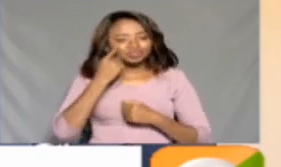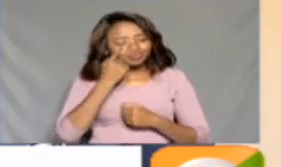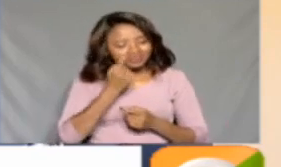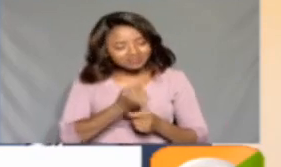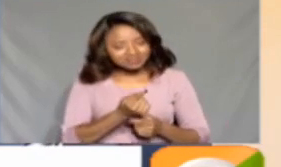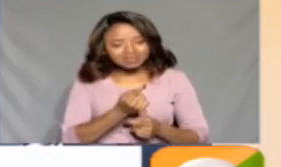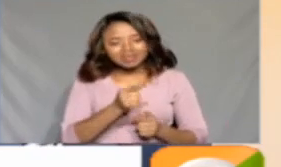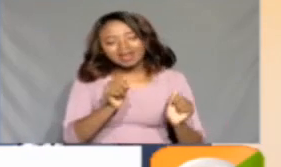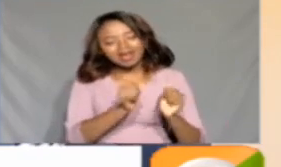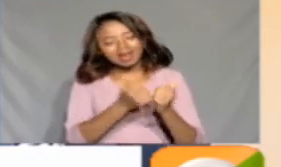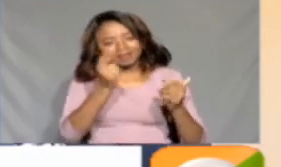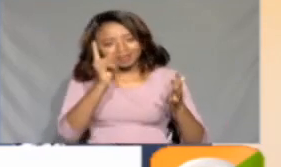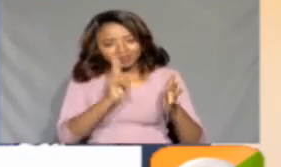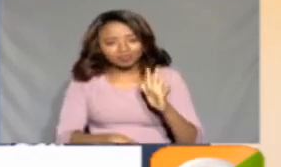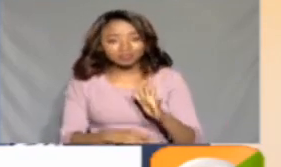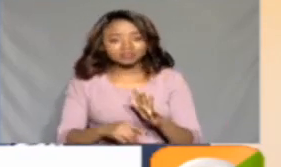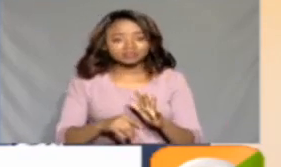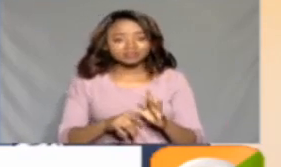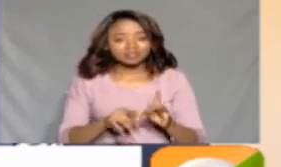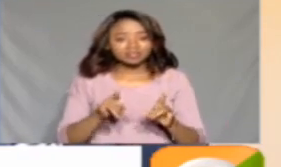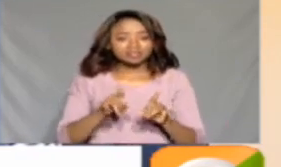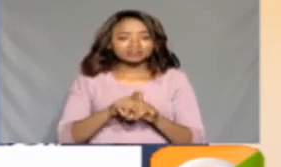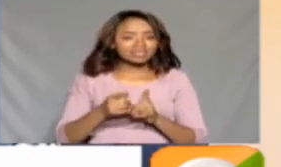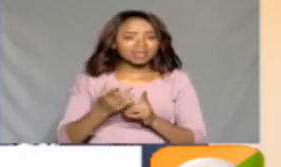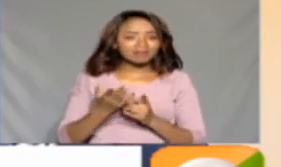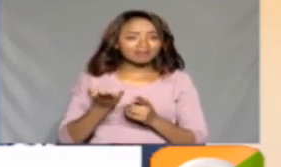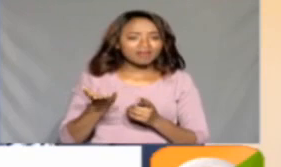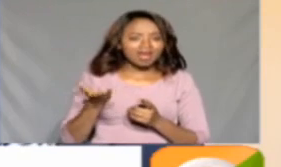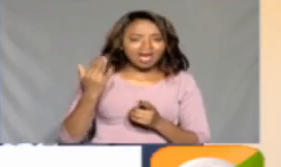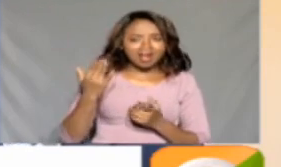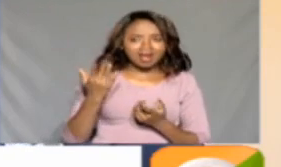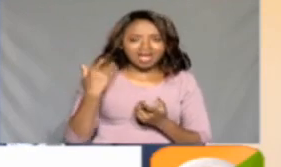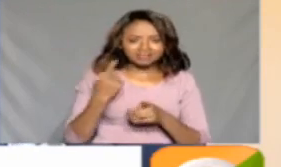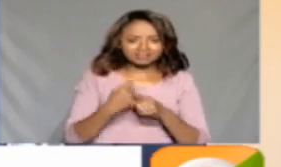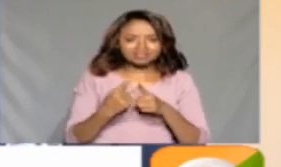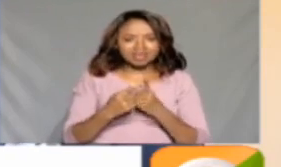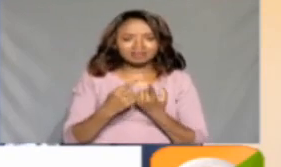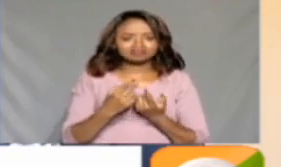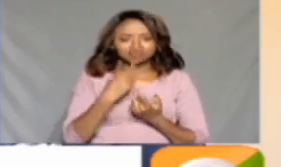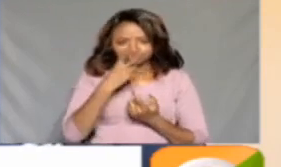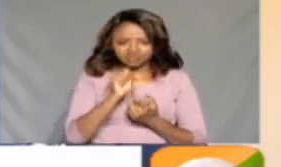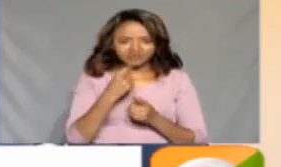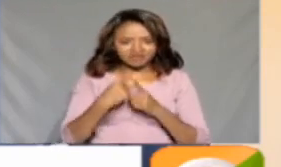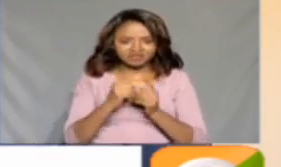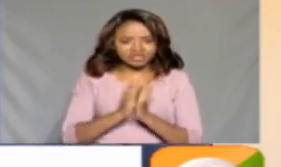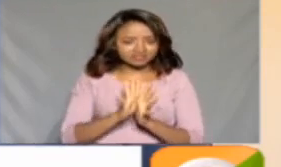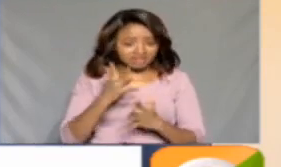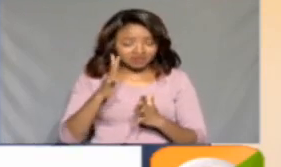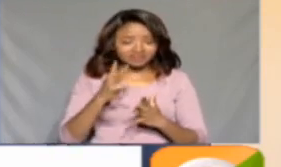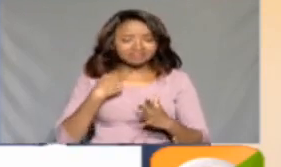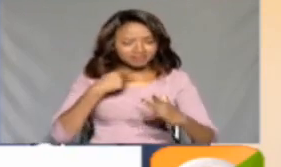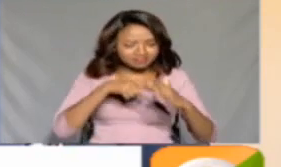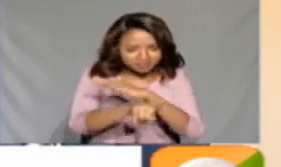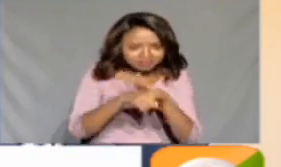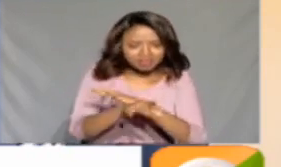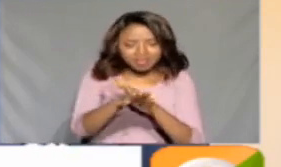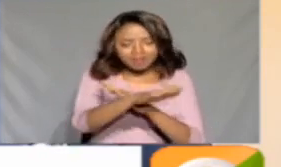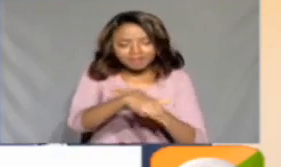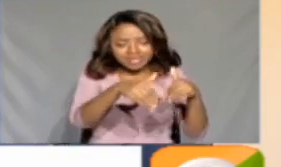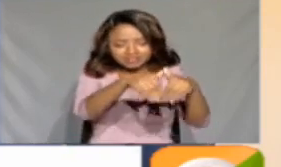happened in that country. Okay. In fact, the last one was his 25 years anniversary. I've been to those graves